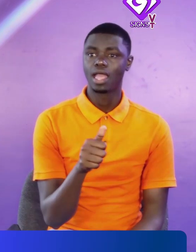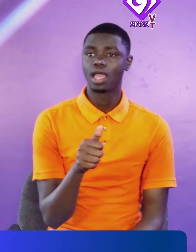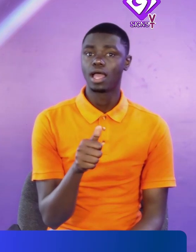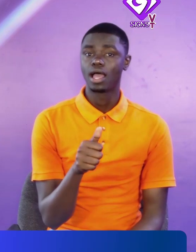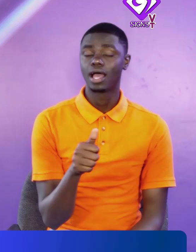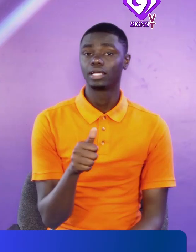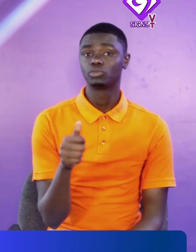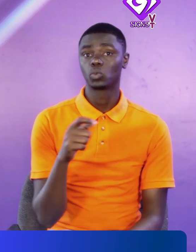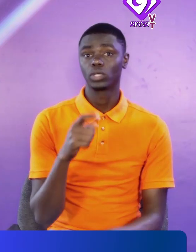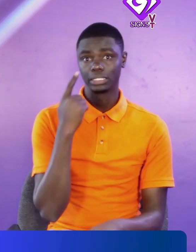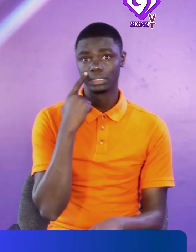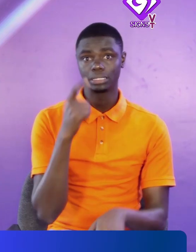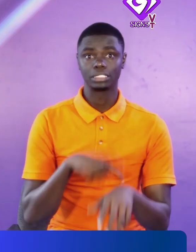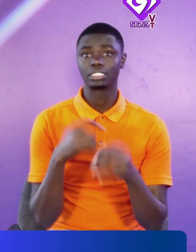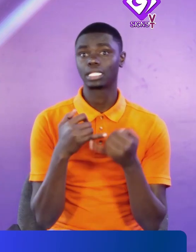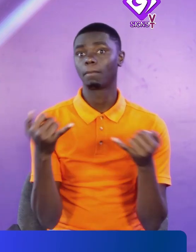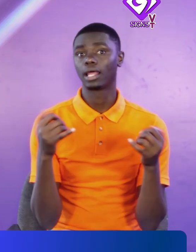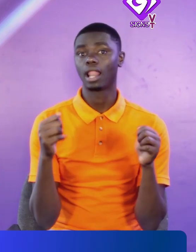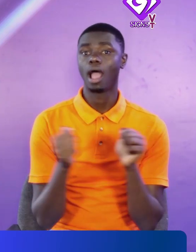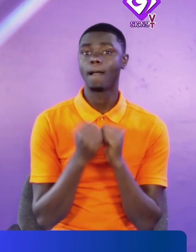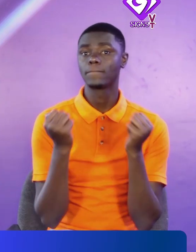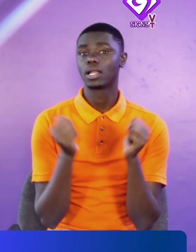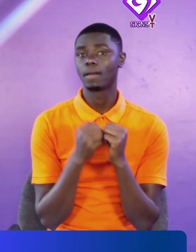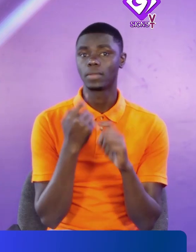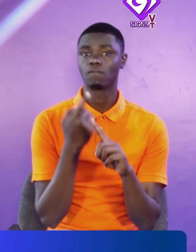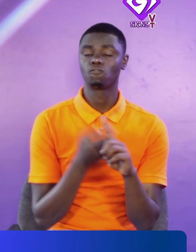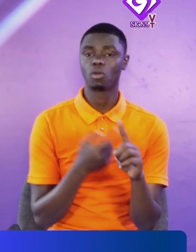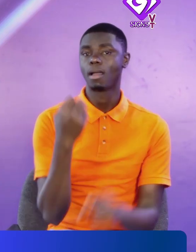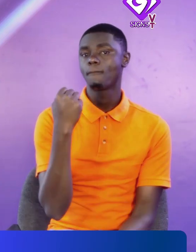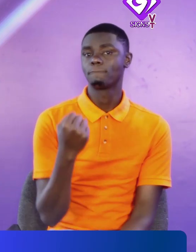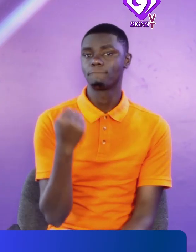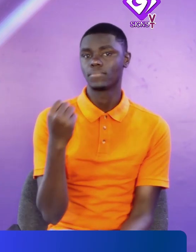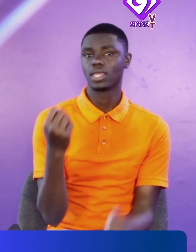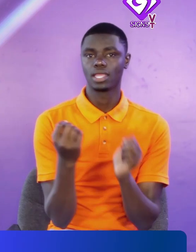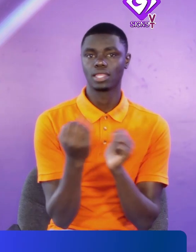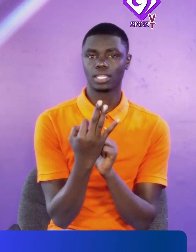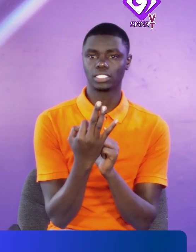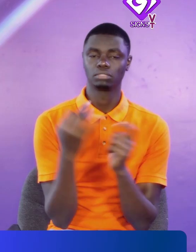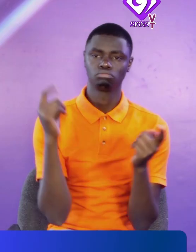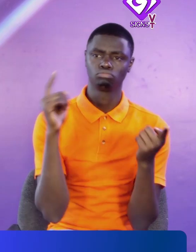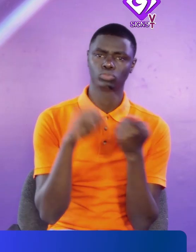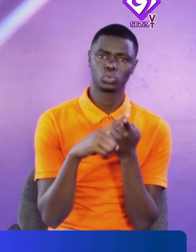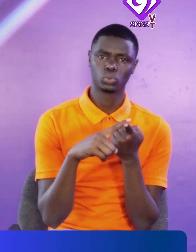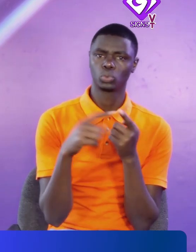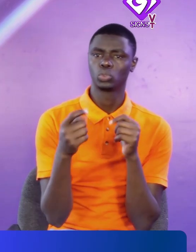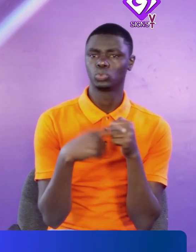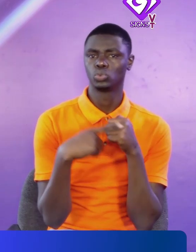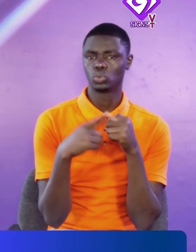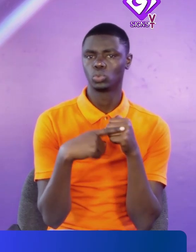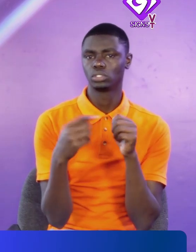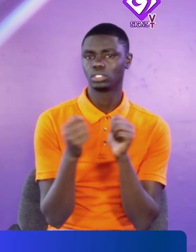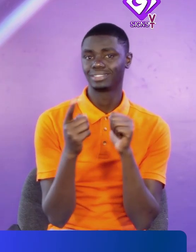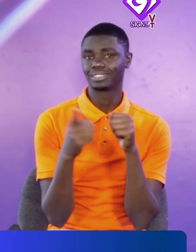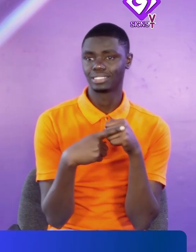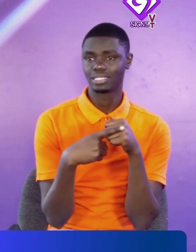how these events happened straight from May 13th all through to June 16th. That is